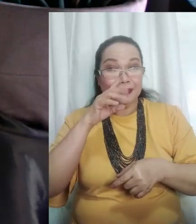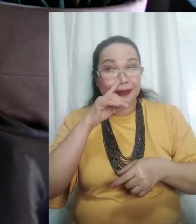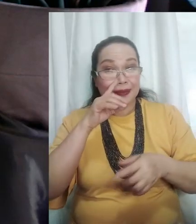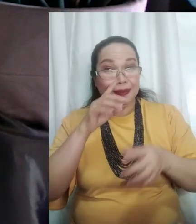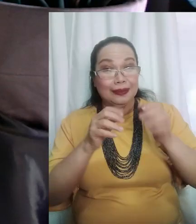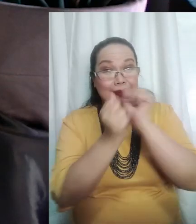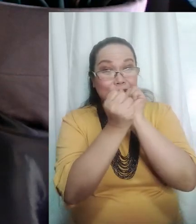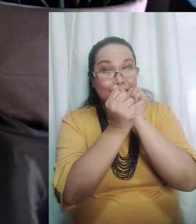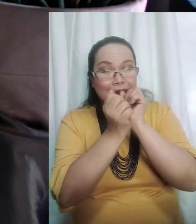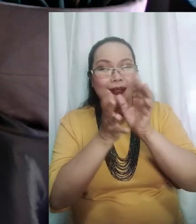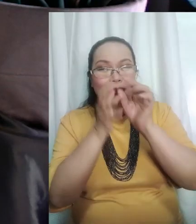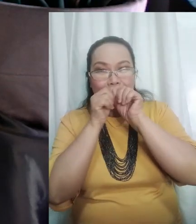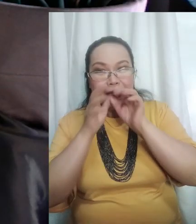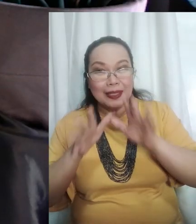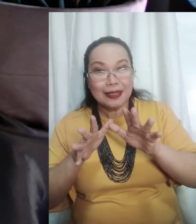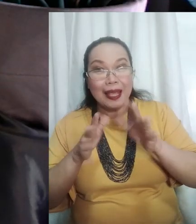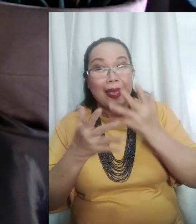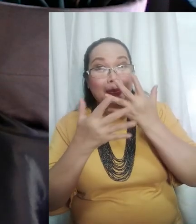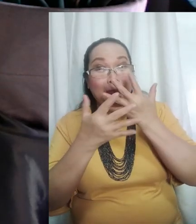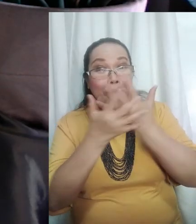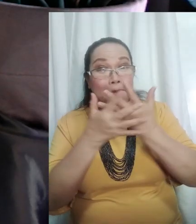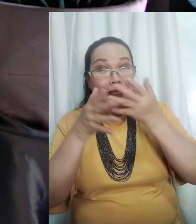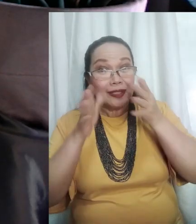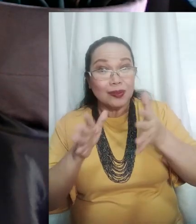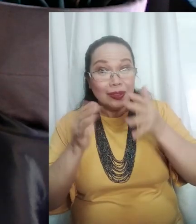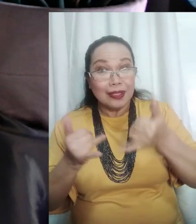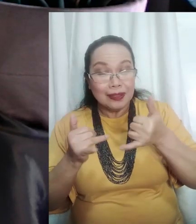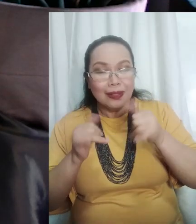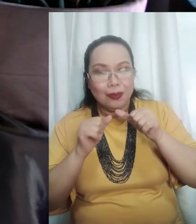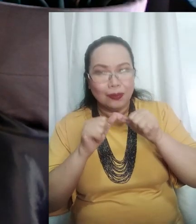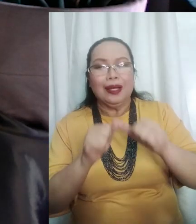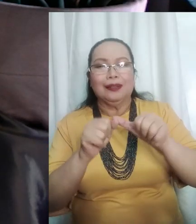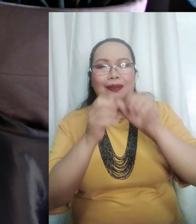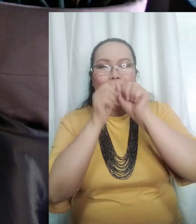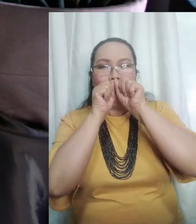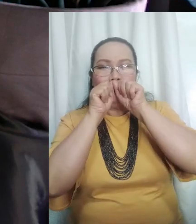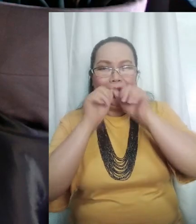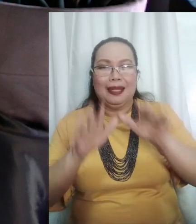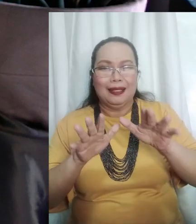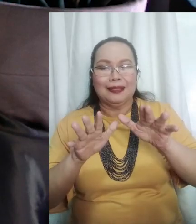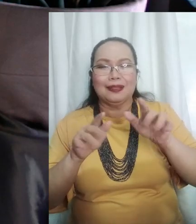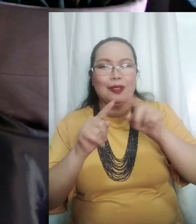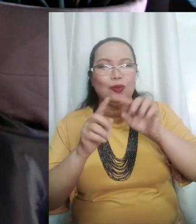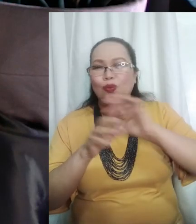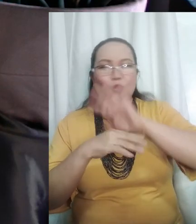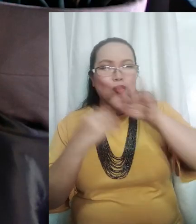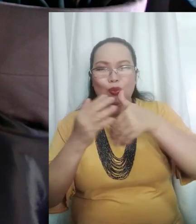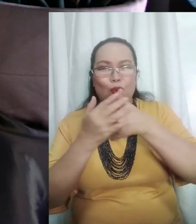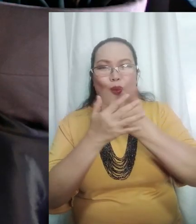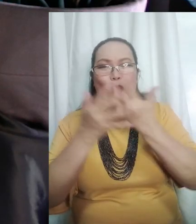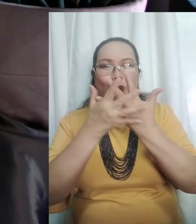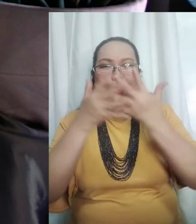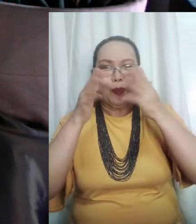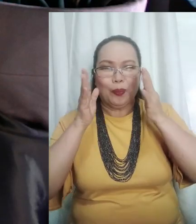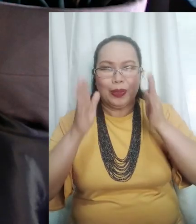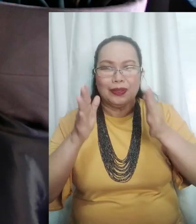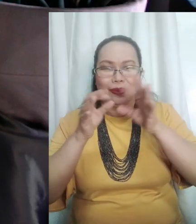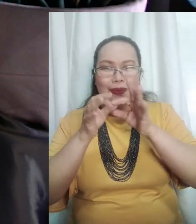a blessing to Potiphar. Now, as a prisoner, he continued to be a blessing to the entire